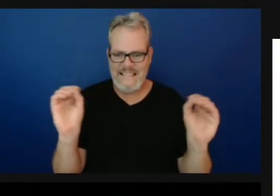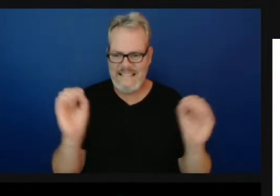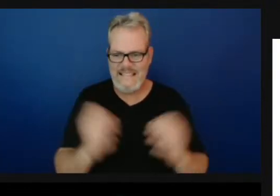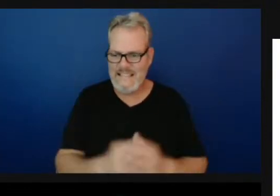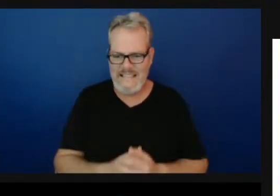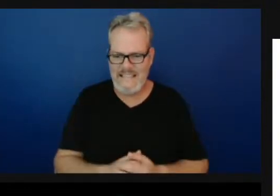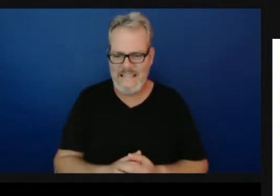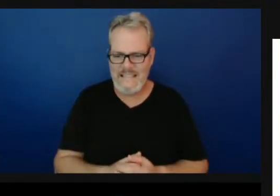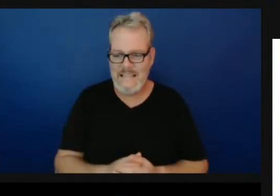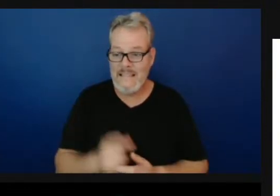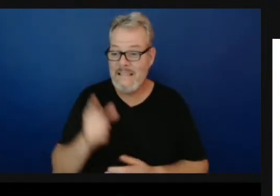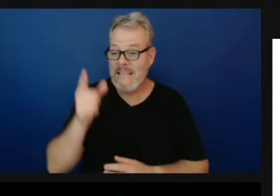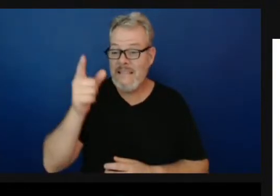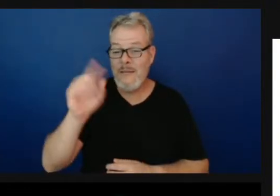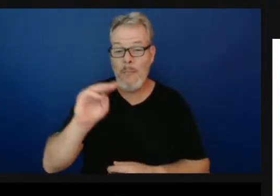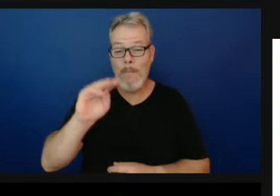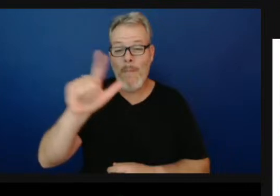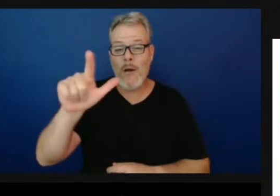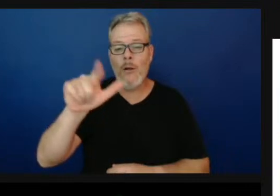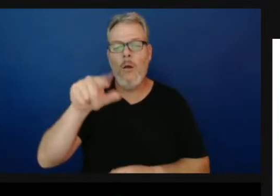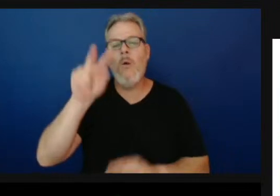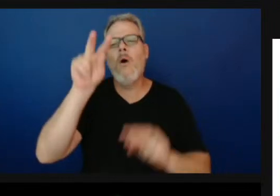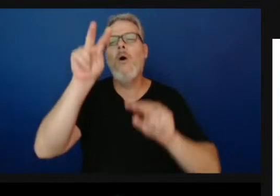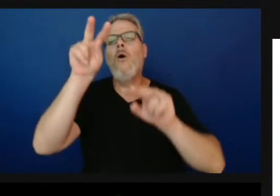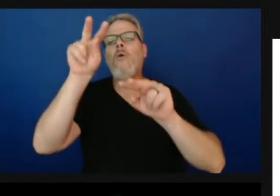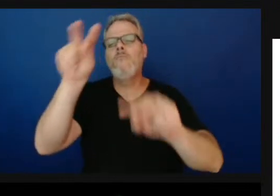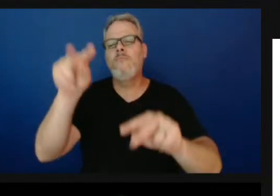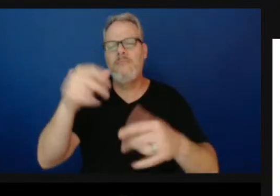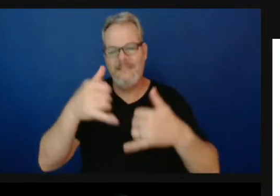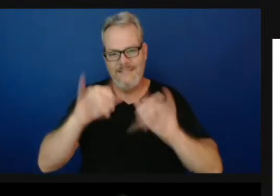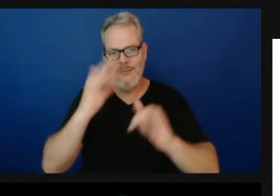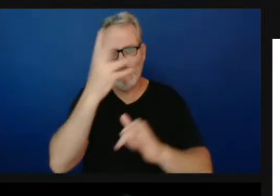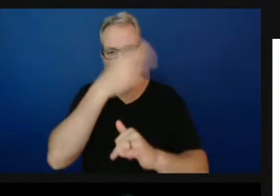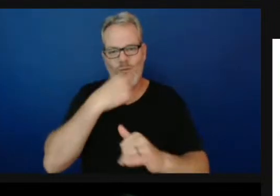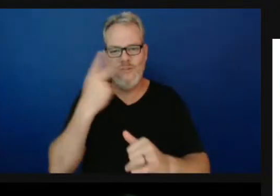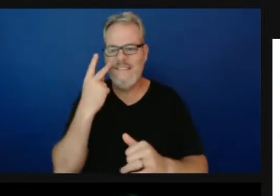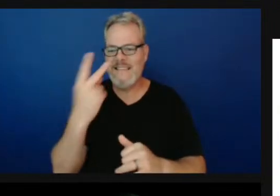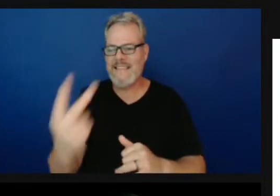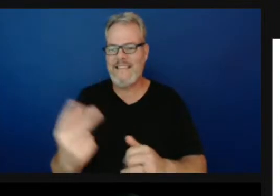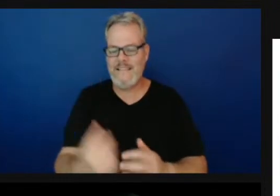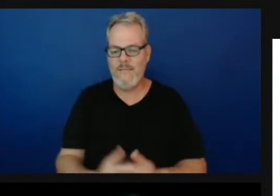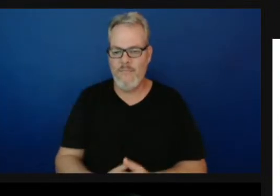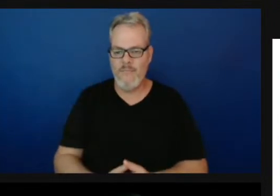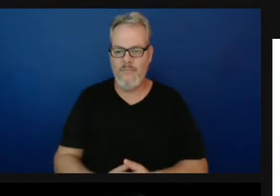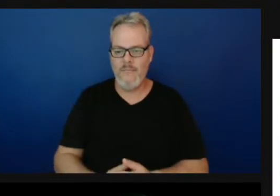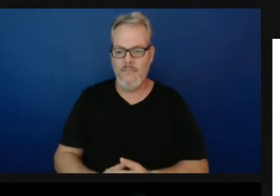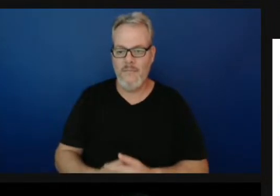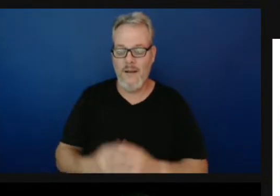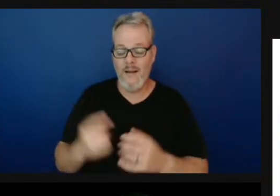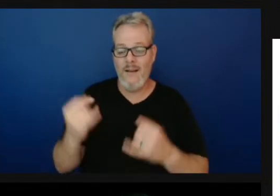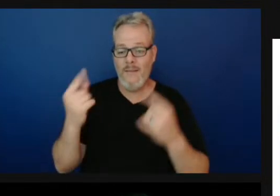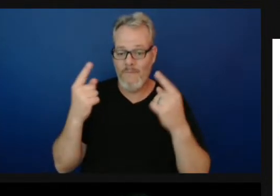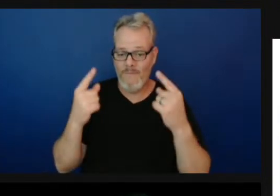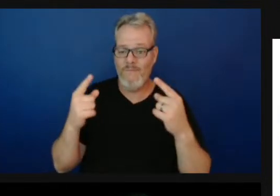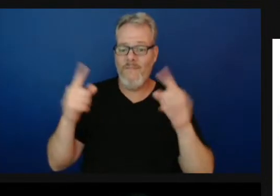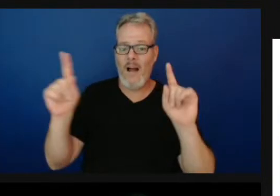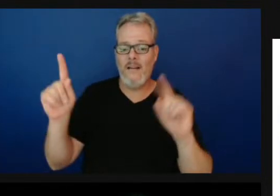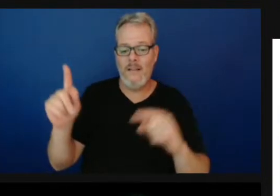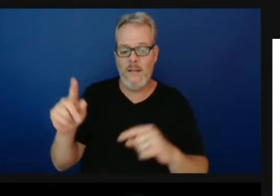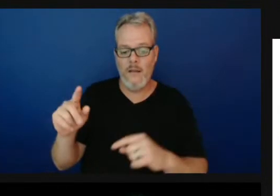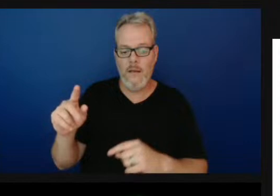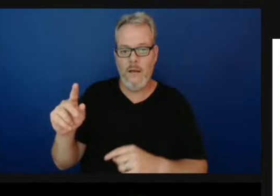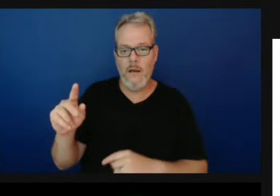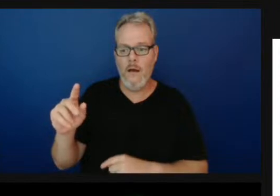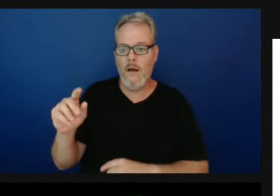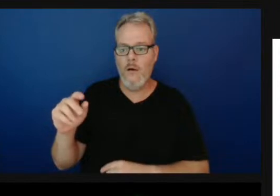Mauna Loa in the background, still nice views of this upper east rift area. And finally, from Kaluapele, from up at